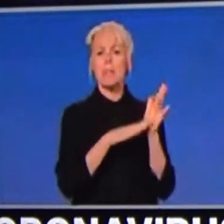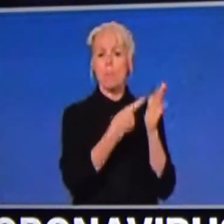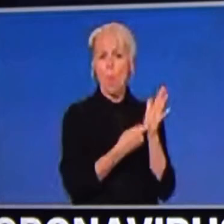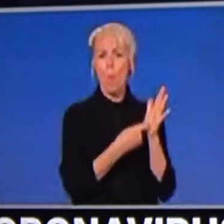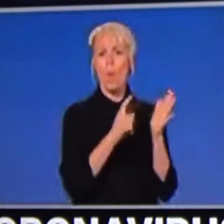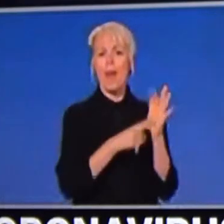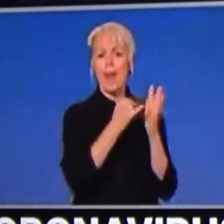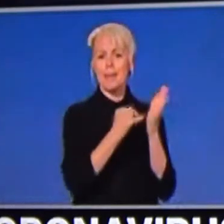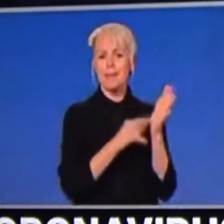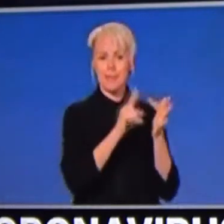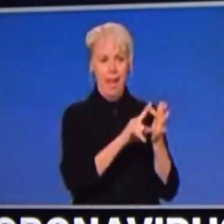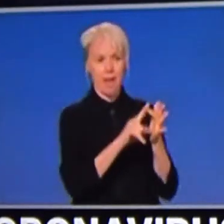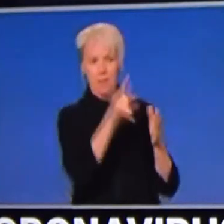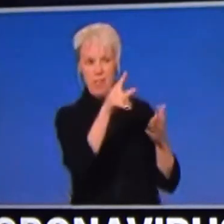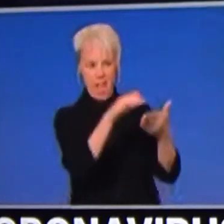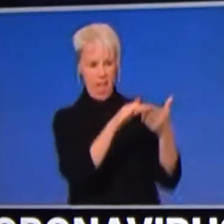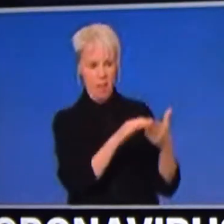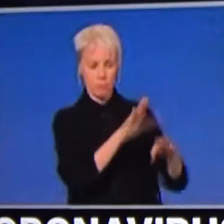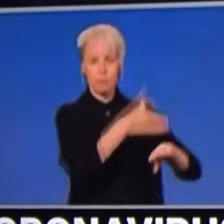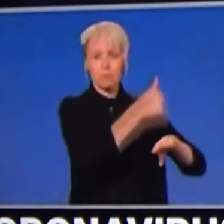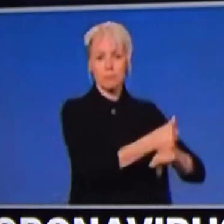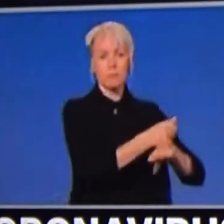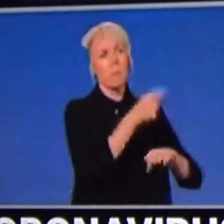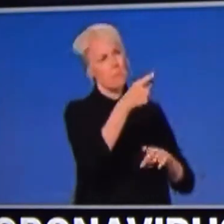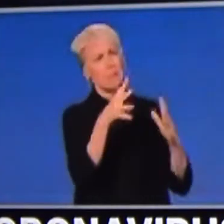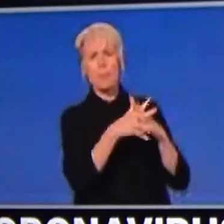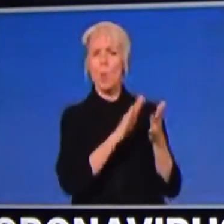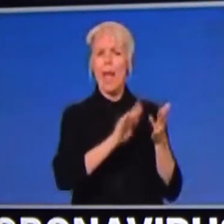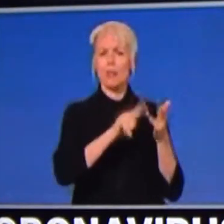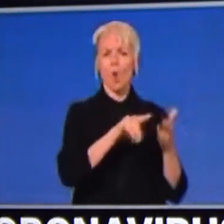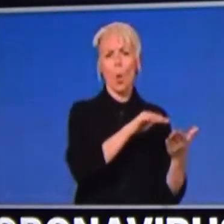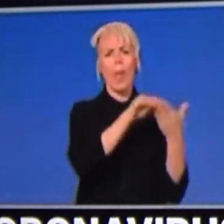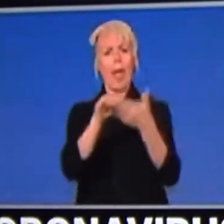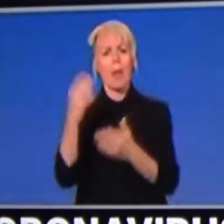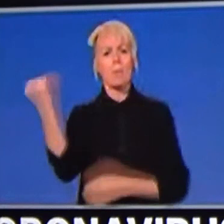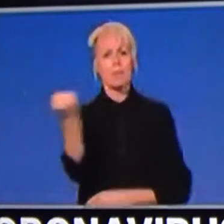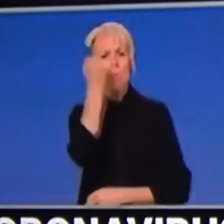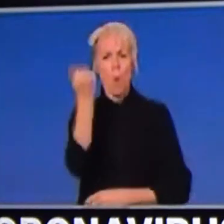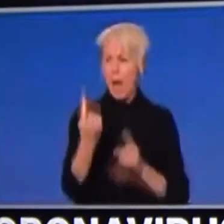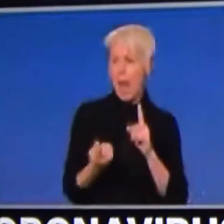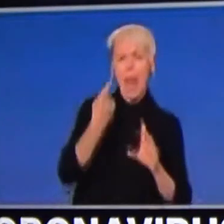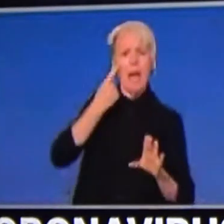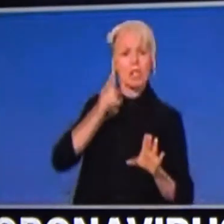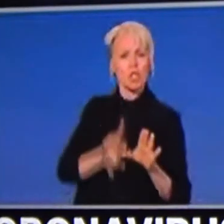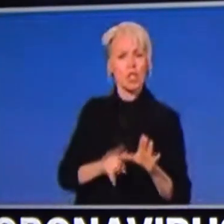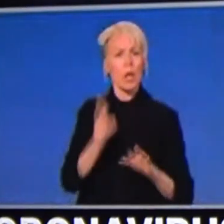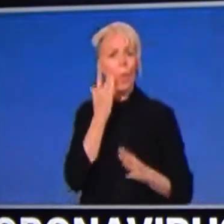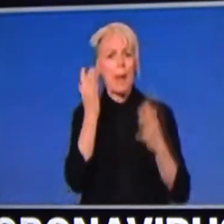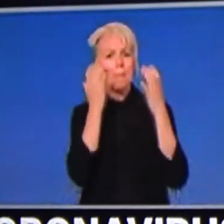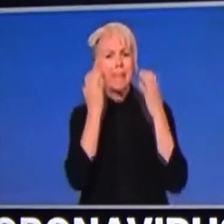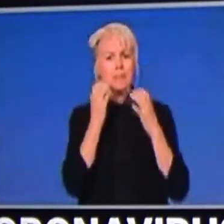same WHO that was there in the Samoa measles outbreak of last year, the polio outbreak in PNG